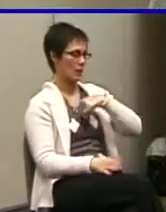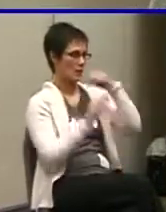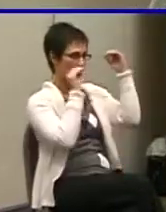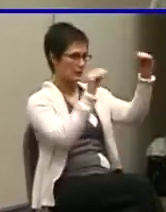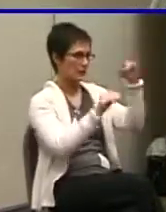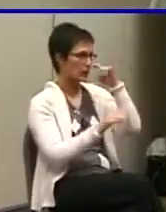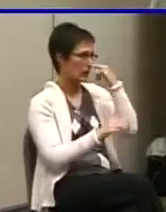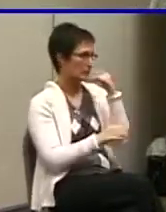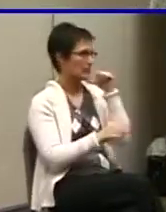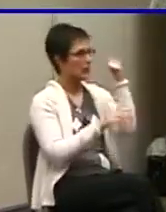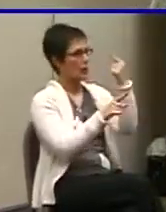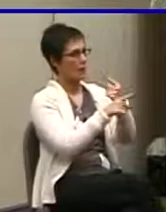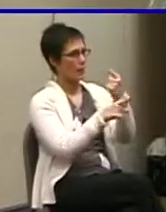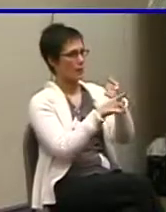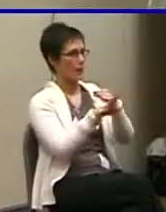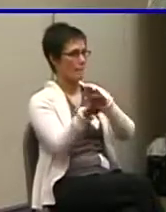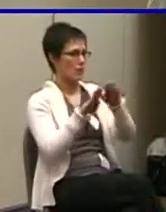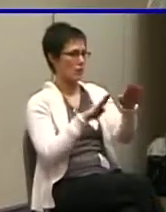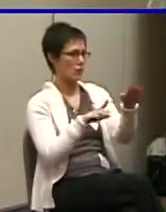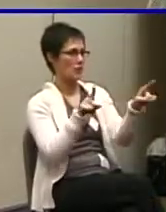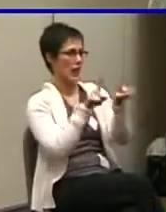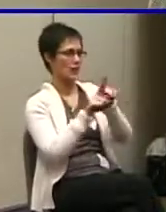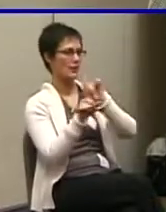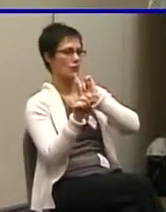inappropriate behaviors as a response to their